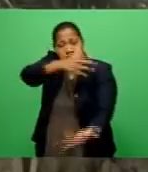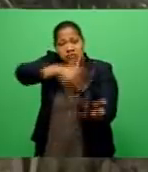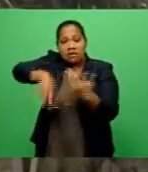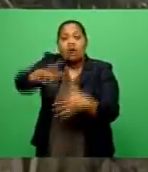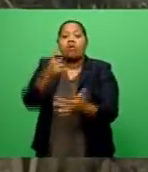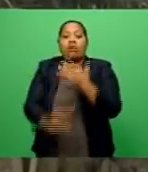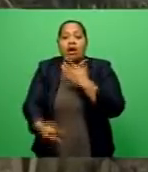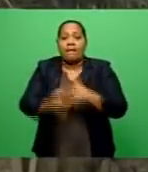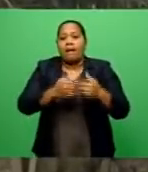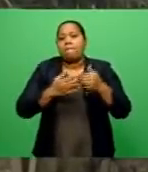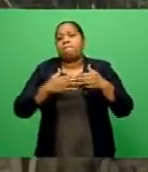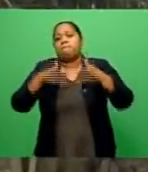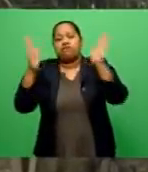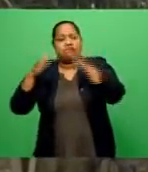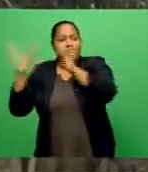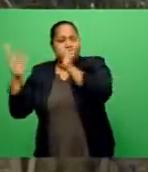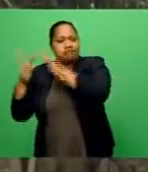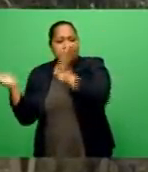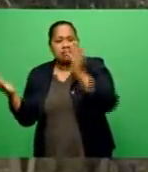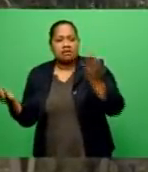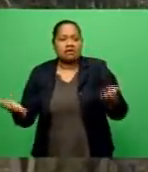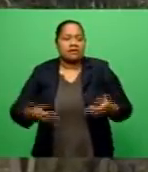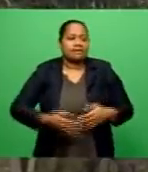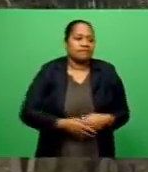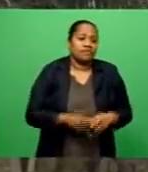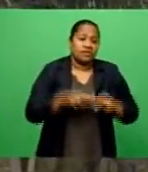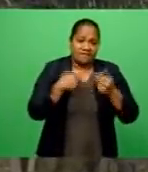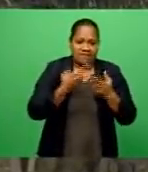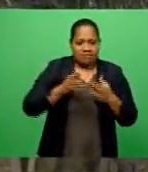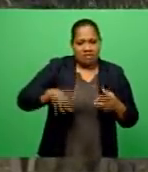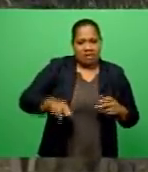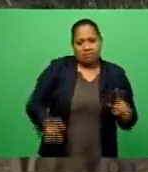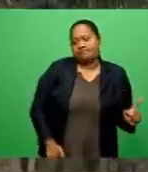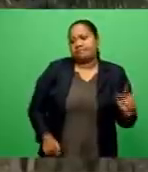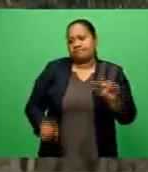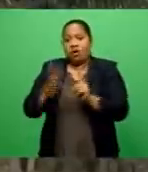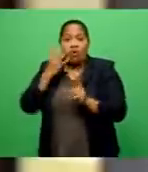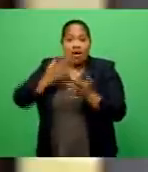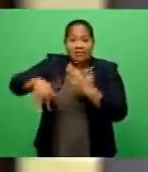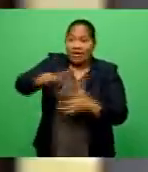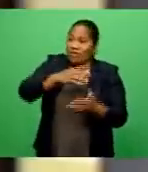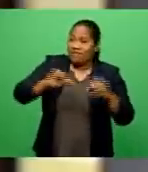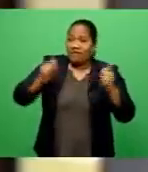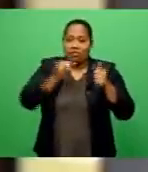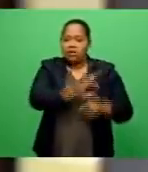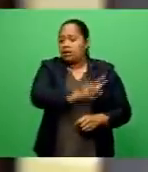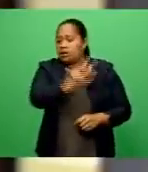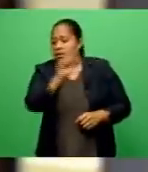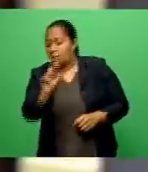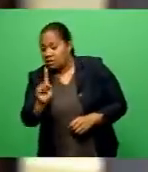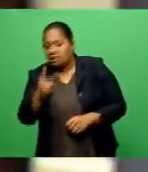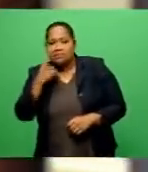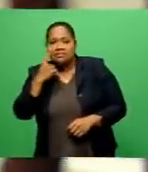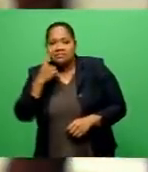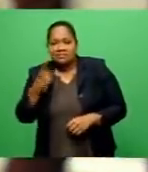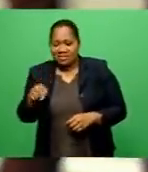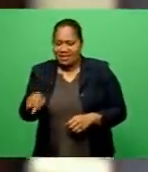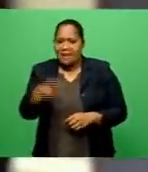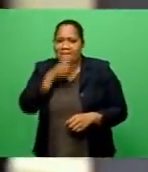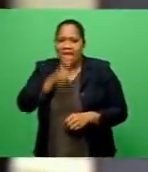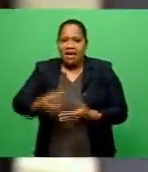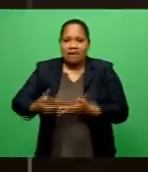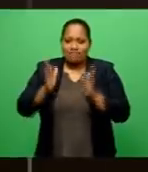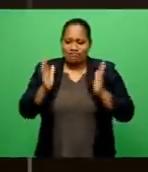side. Family members had to return once the cyclone had passed to retrieve Chand's body. Kelly Vadala,